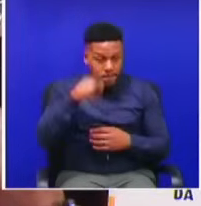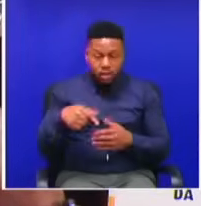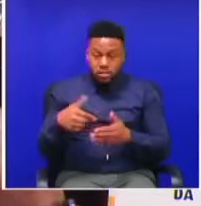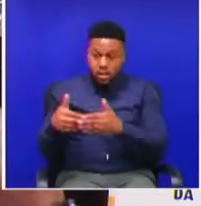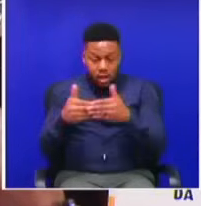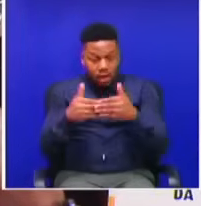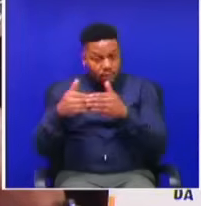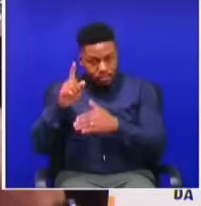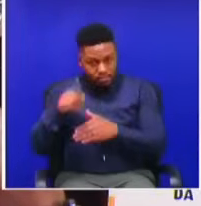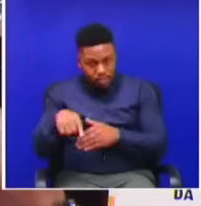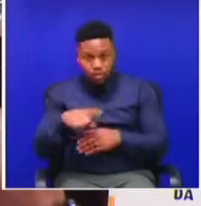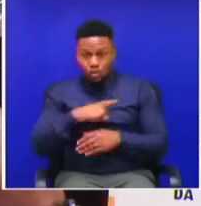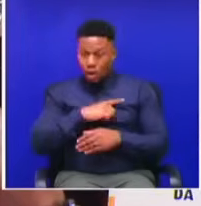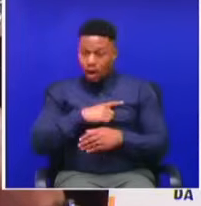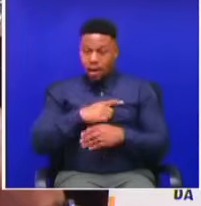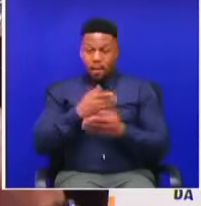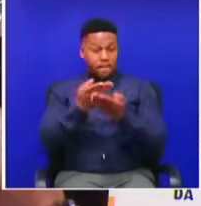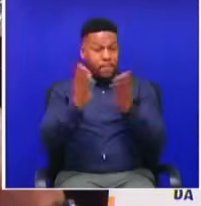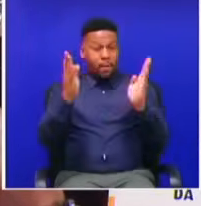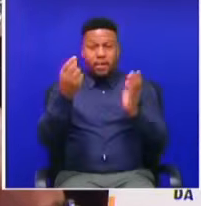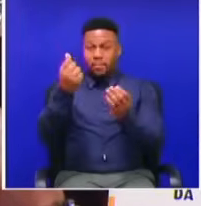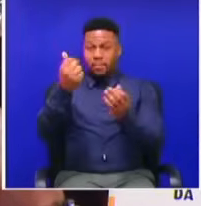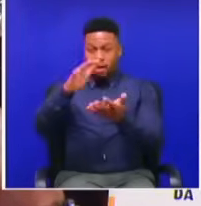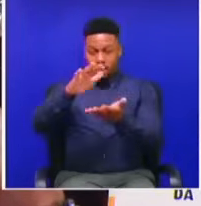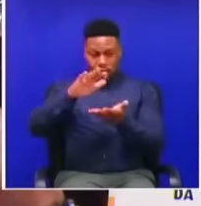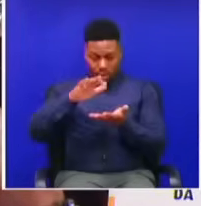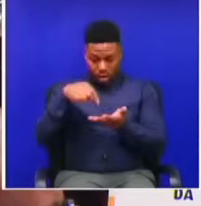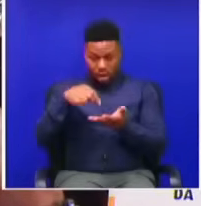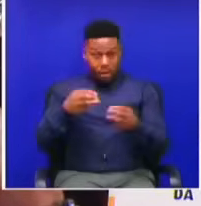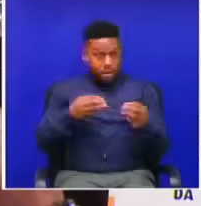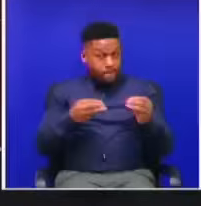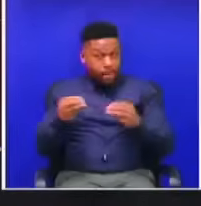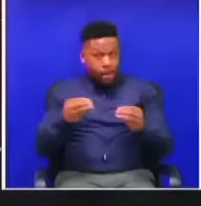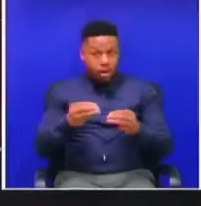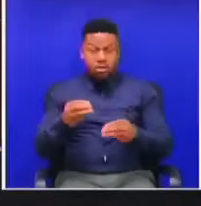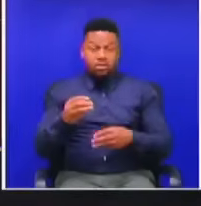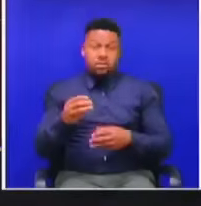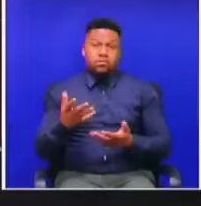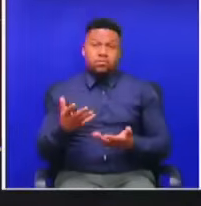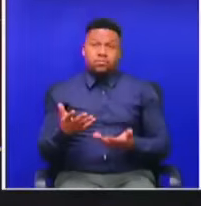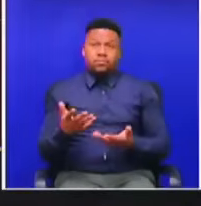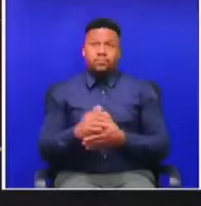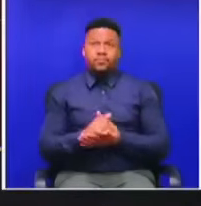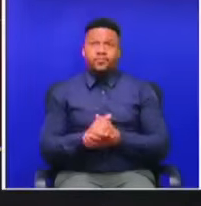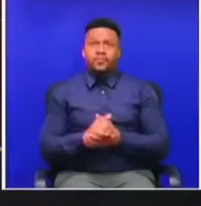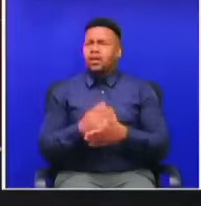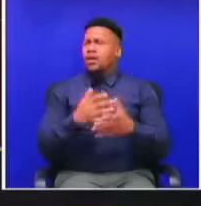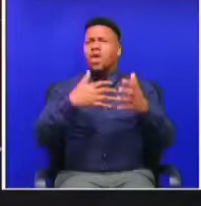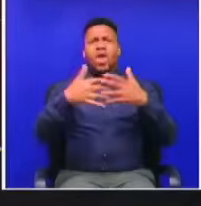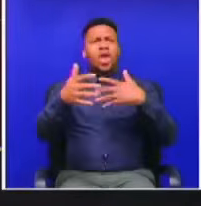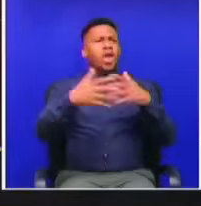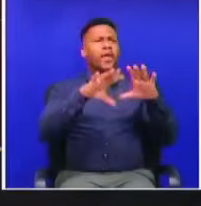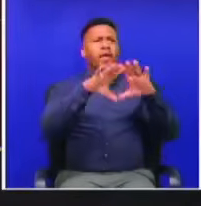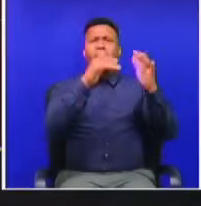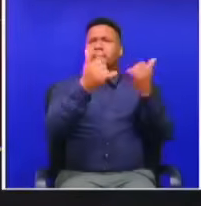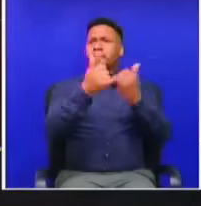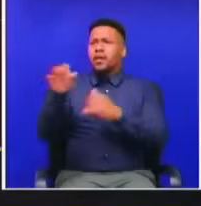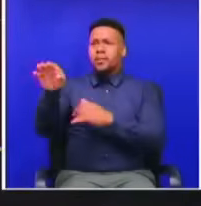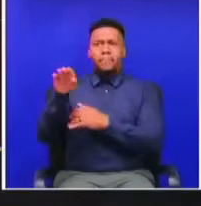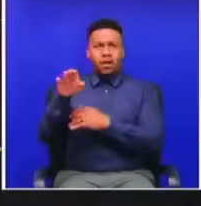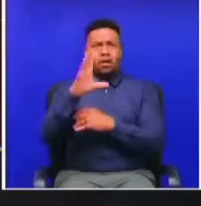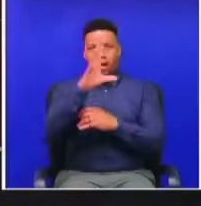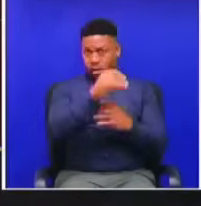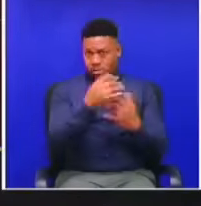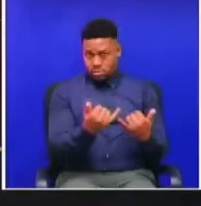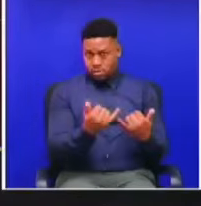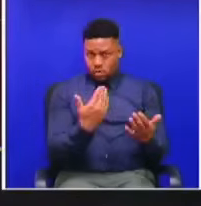managing public money. If you talk to any banker today, they will tell you that the regulatory